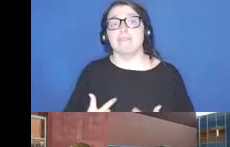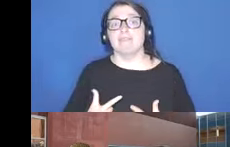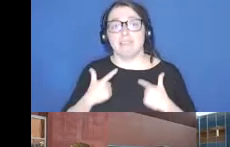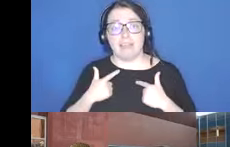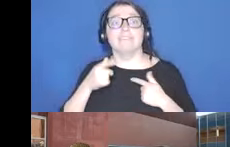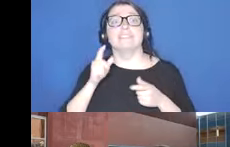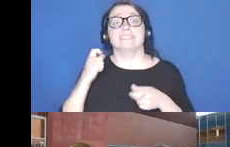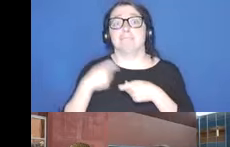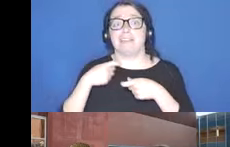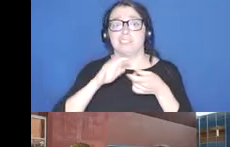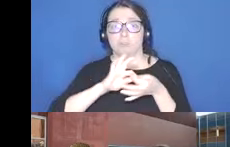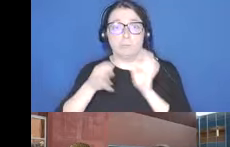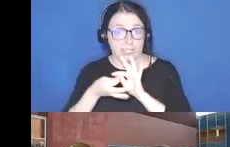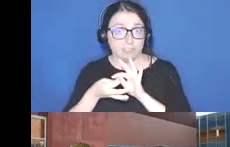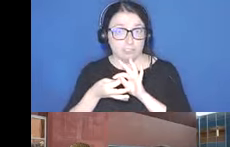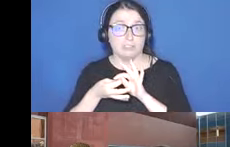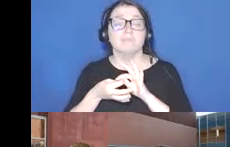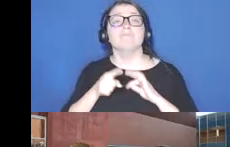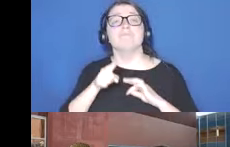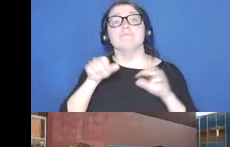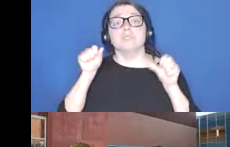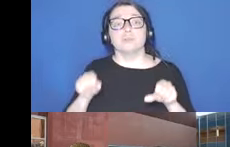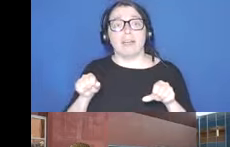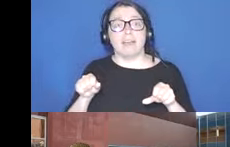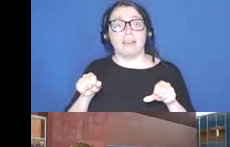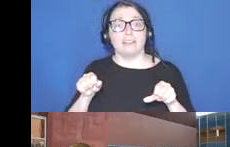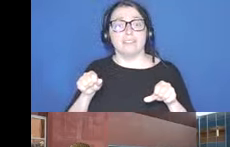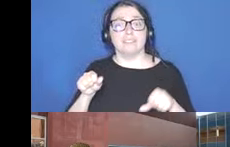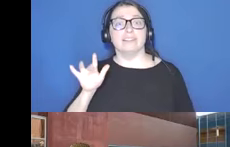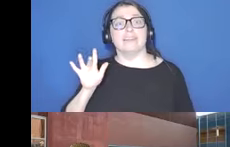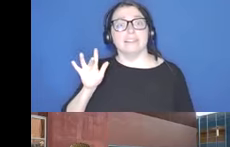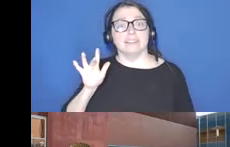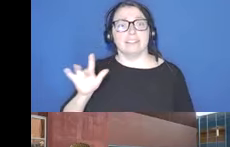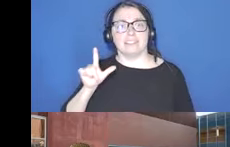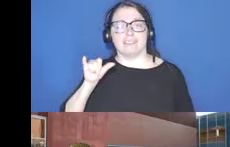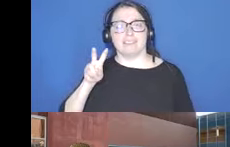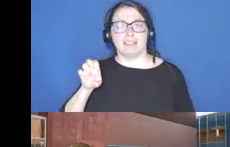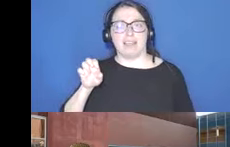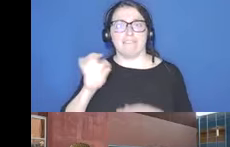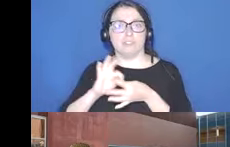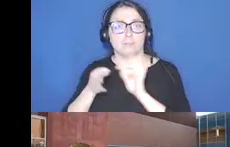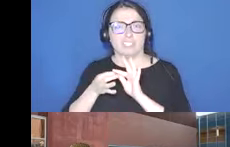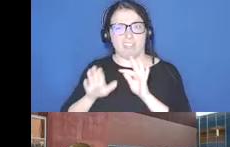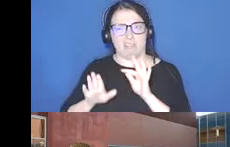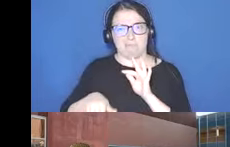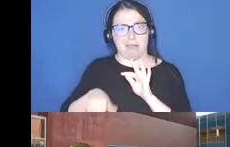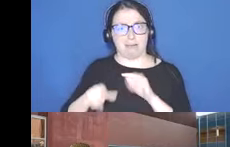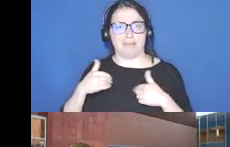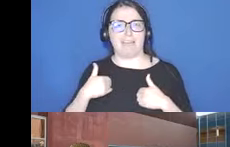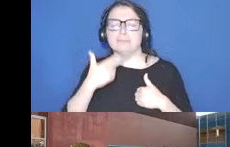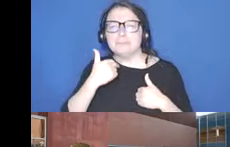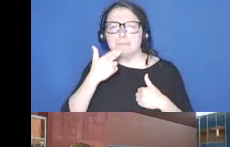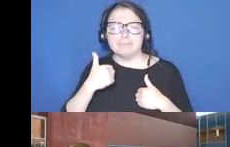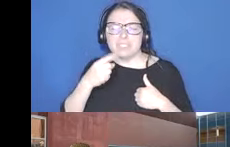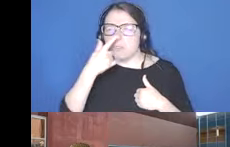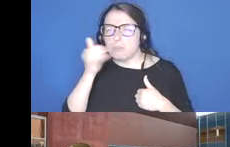You can get Spanish interpretation by clicking live interpretation at the bottom of your screen. There's a little